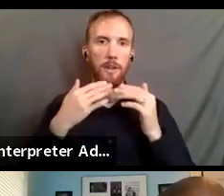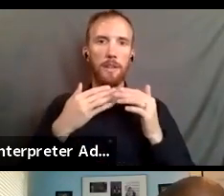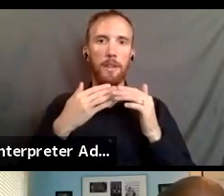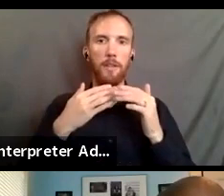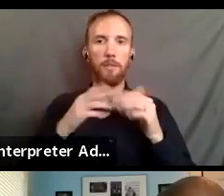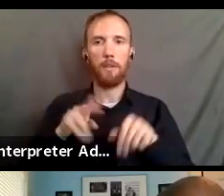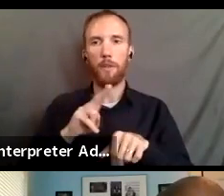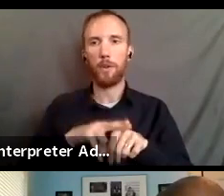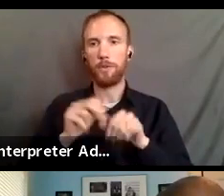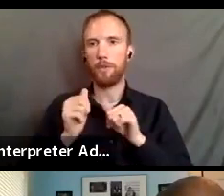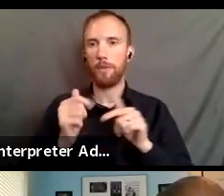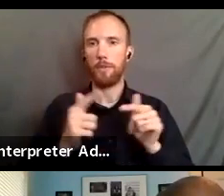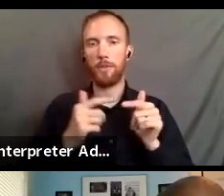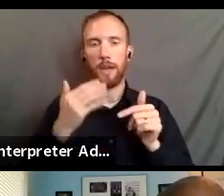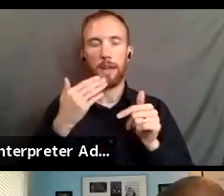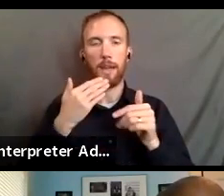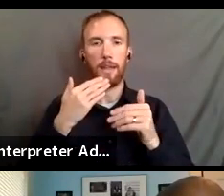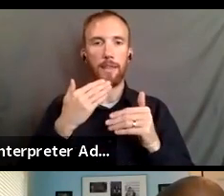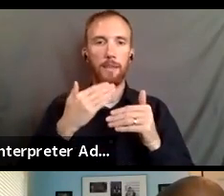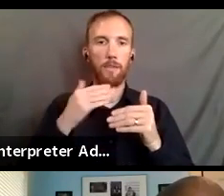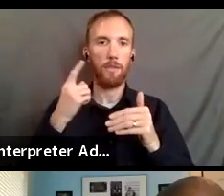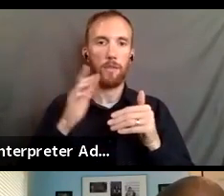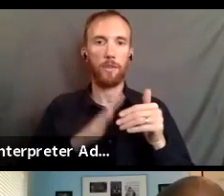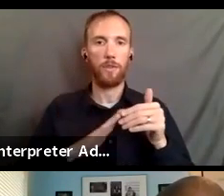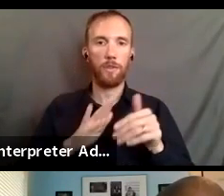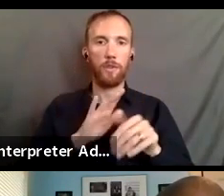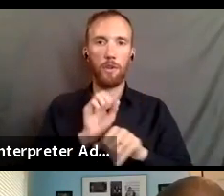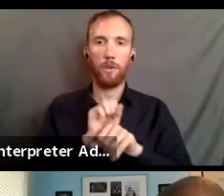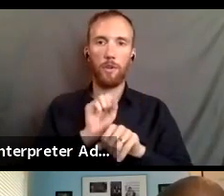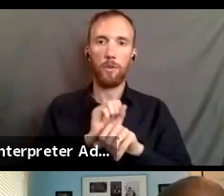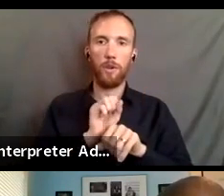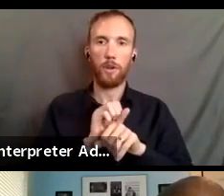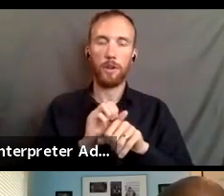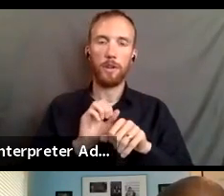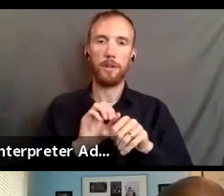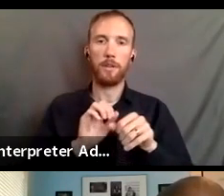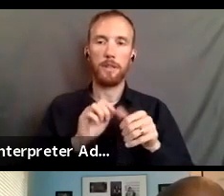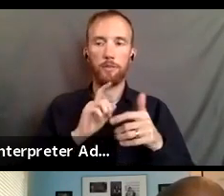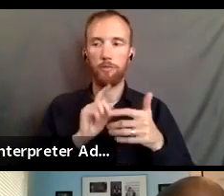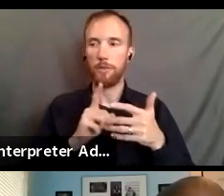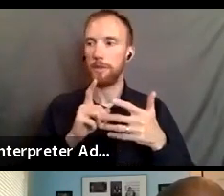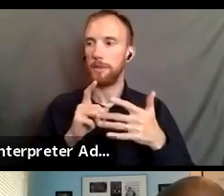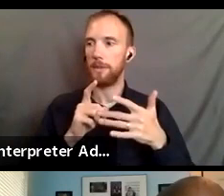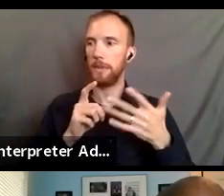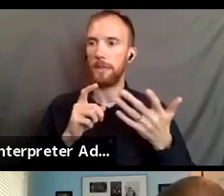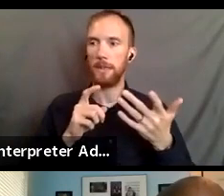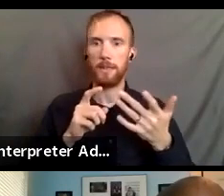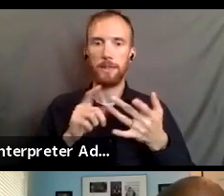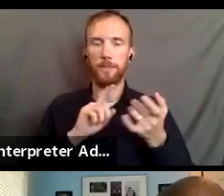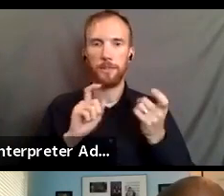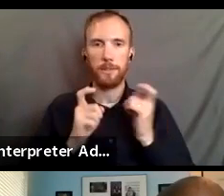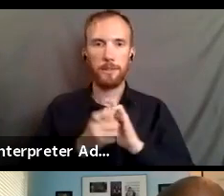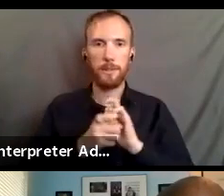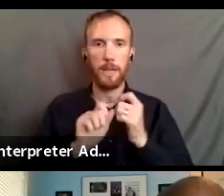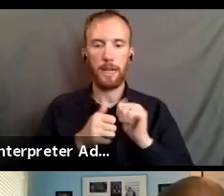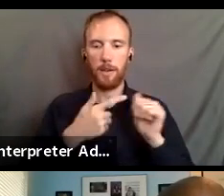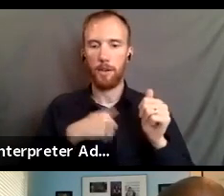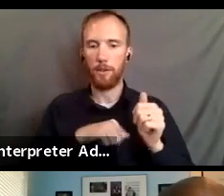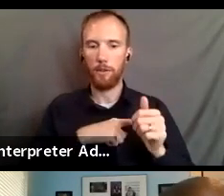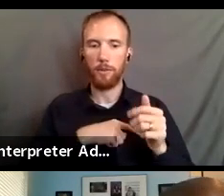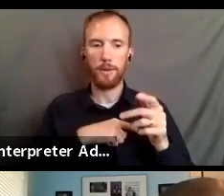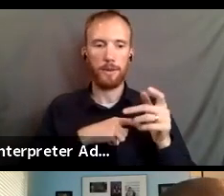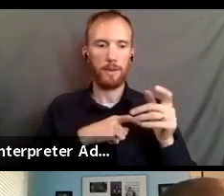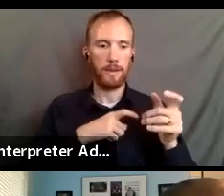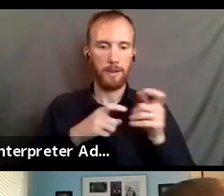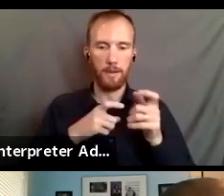uh your contributions have uh made a tremendous difference in how we deal with the